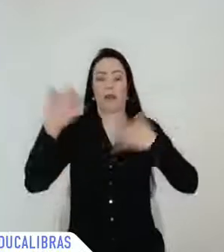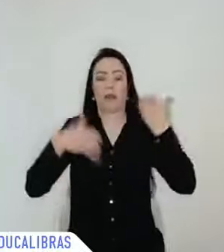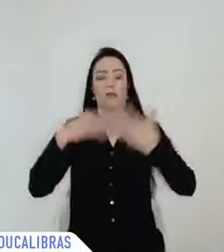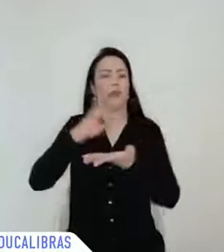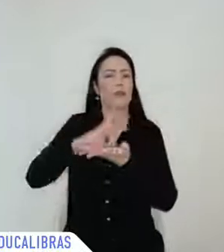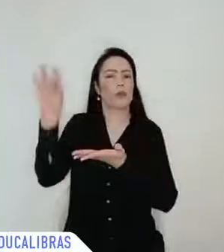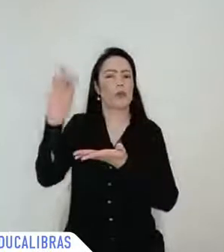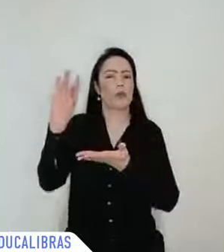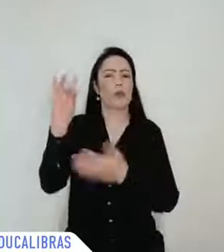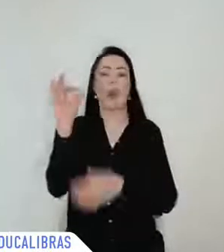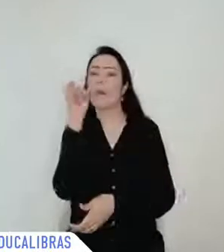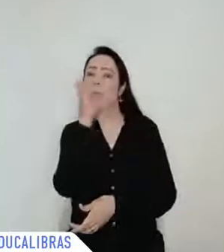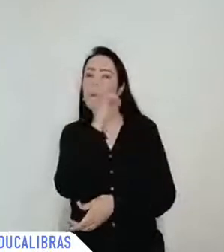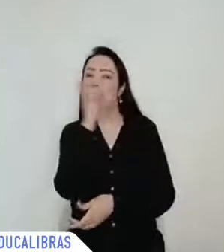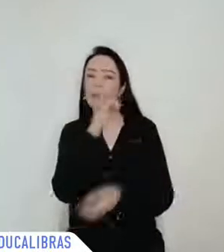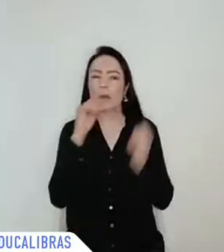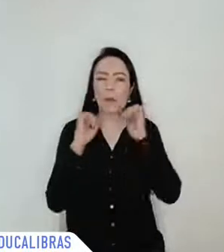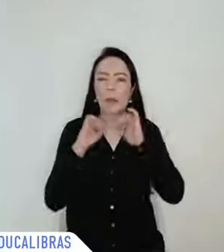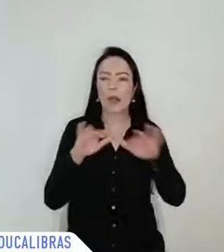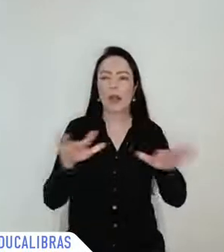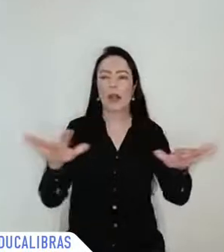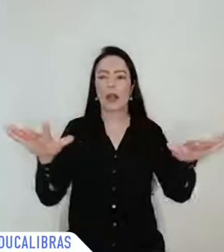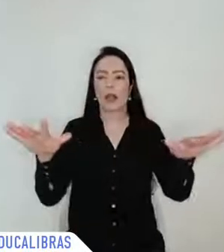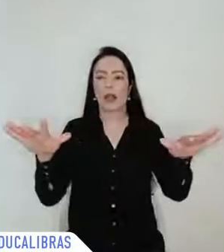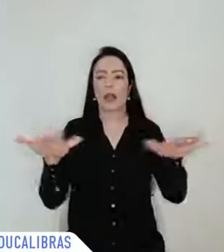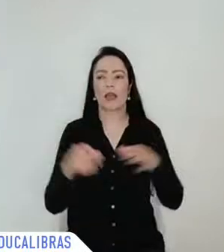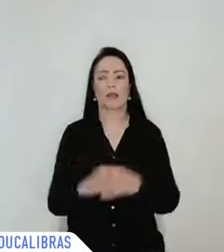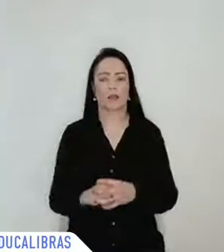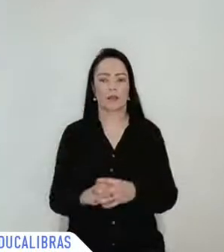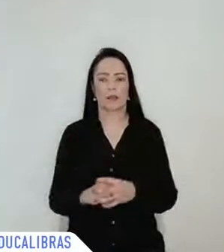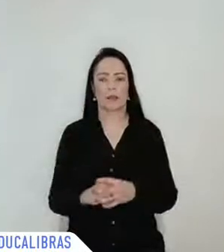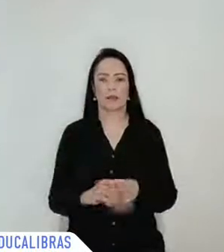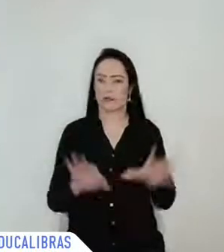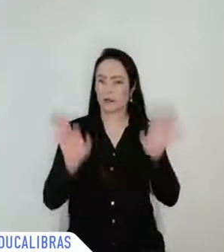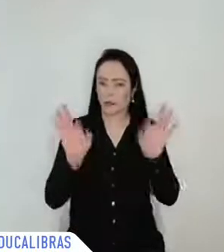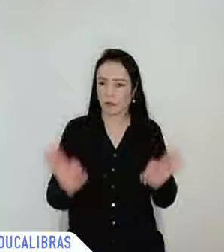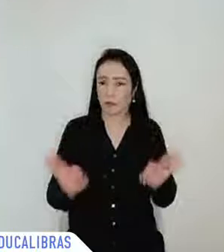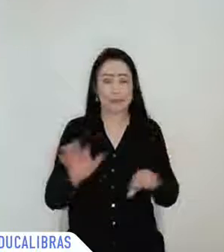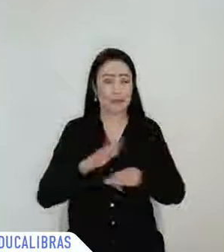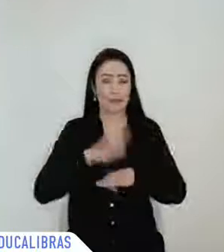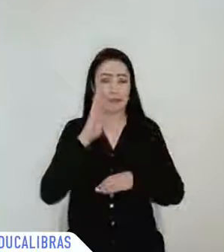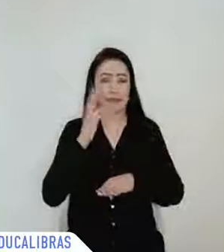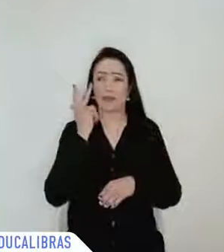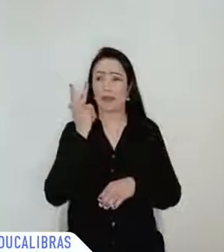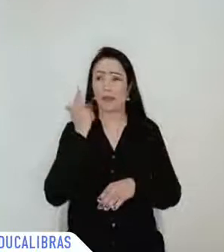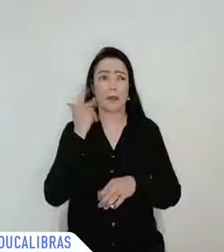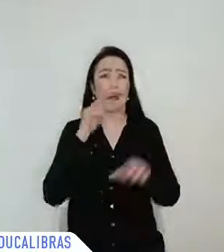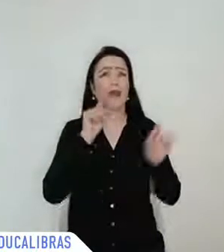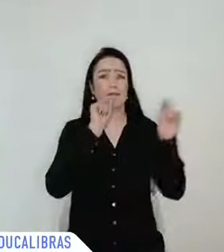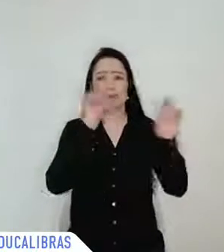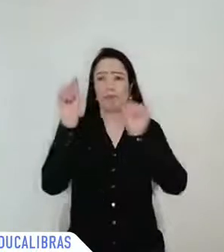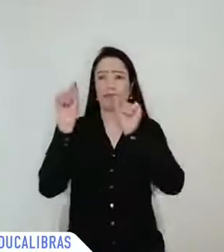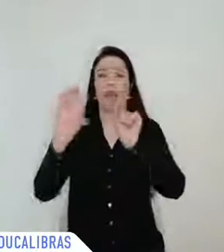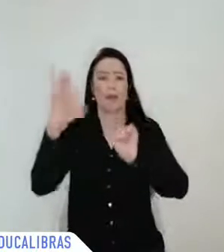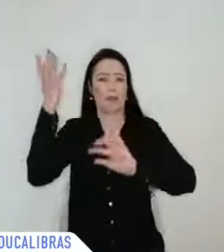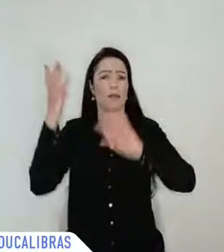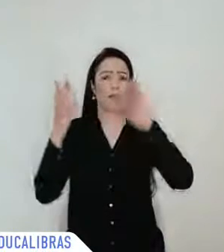in the world. Some hate speeches, fake news. This is all very common.